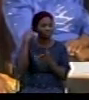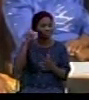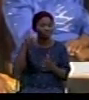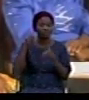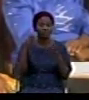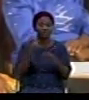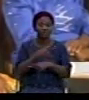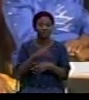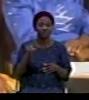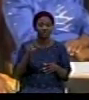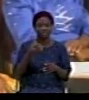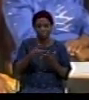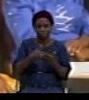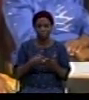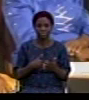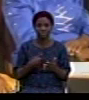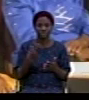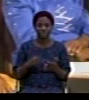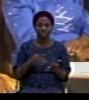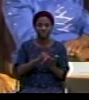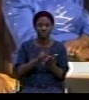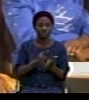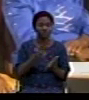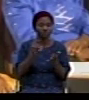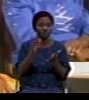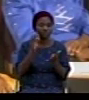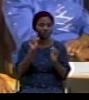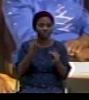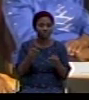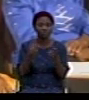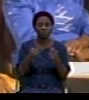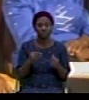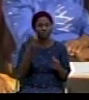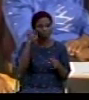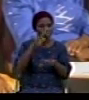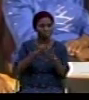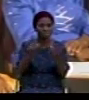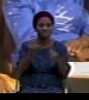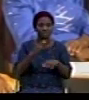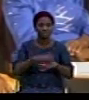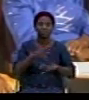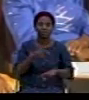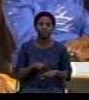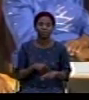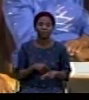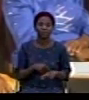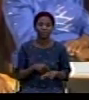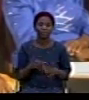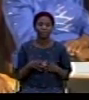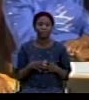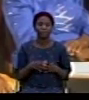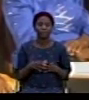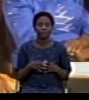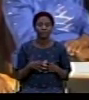could not happen. He wasn't coming on time. The state pastor was called in who prayed for him, but then,